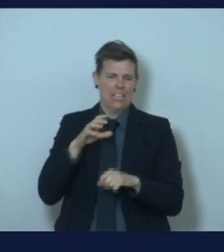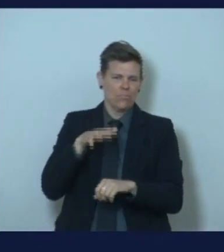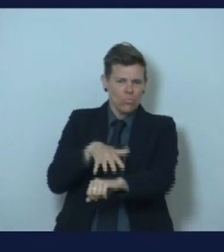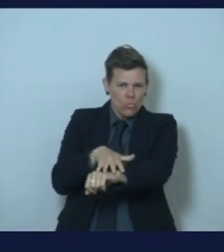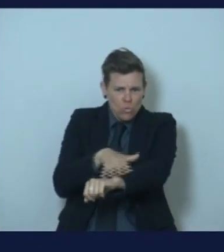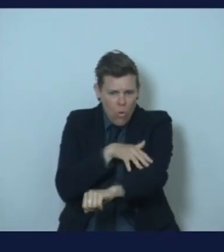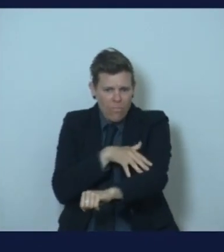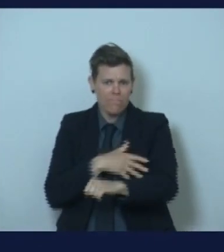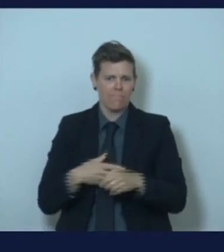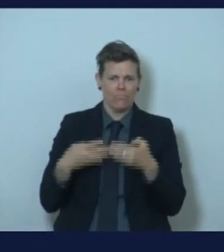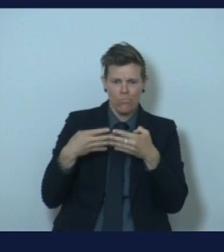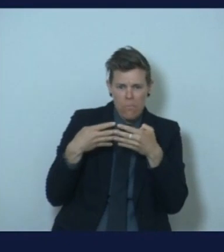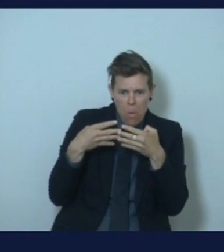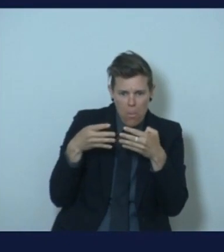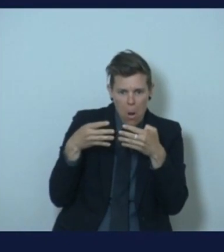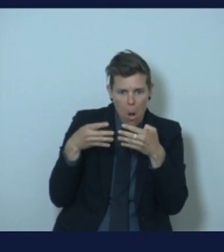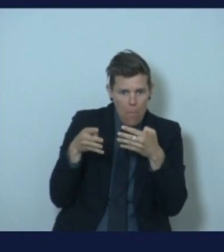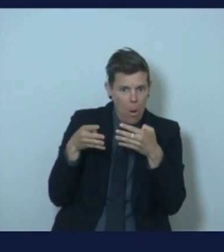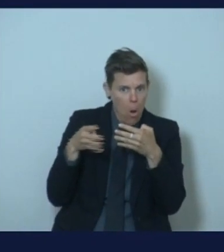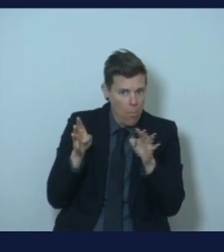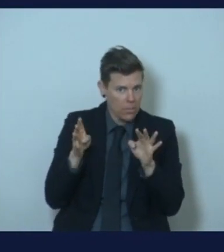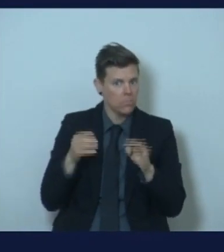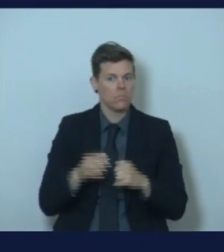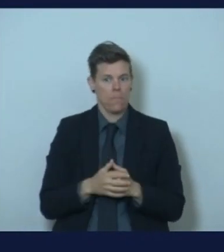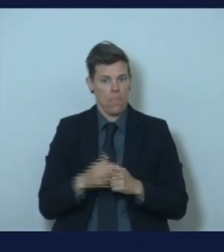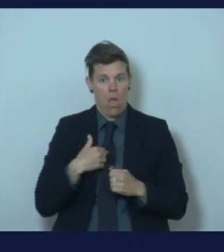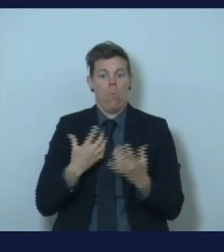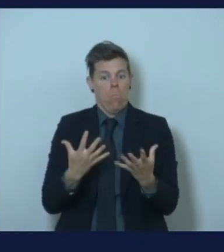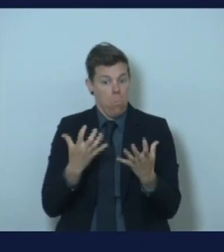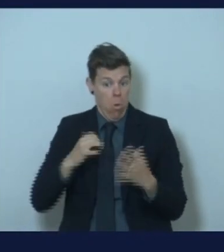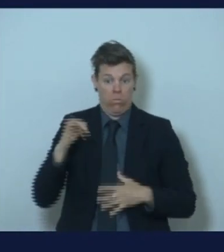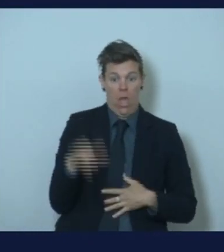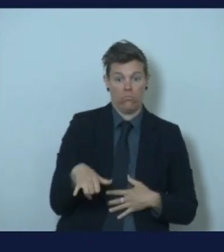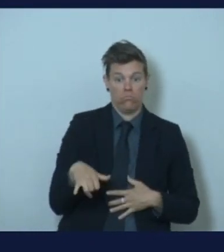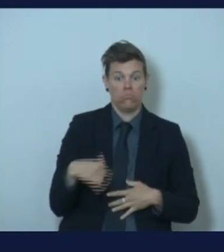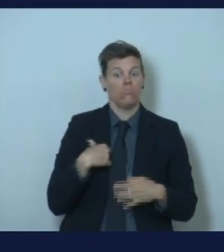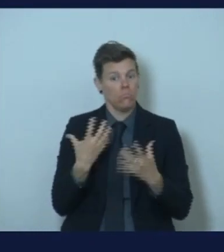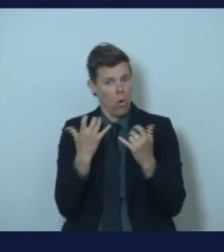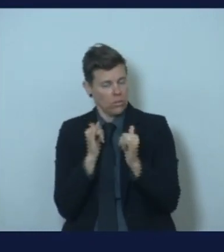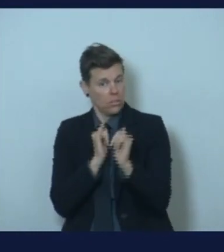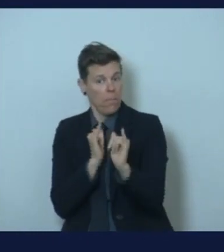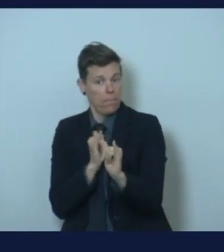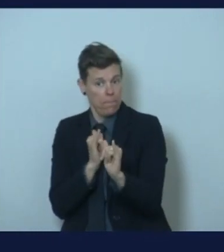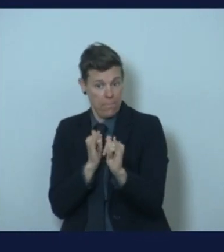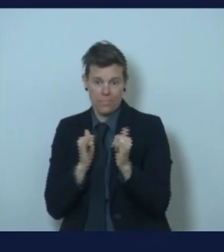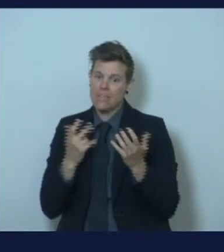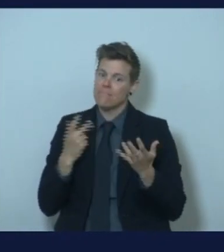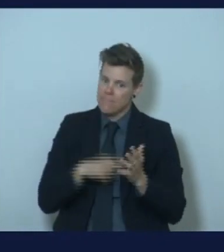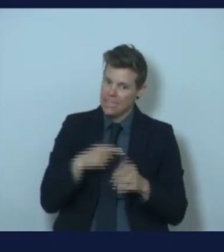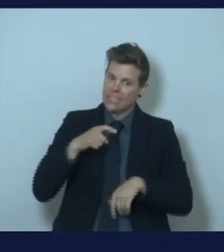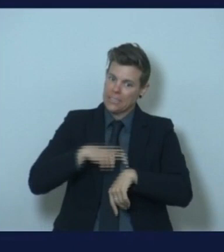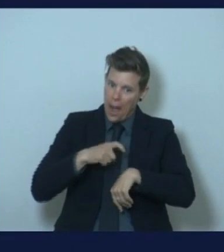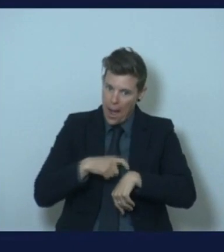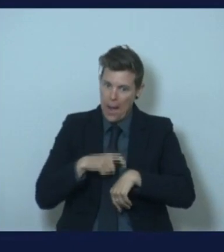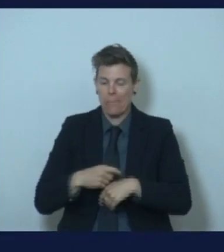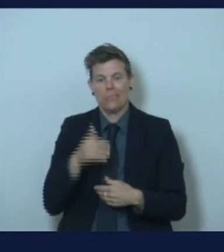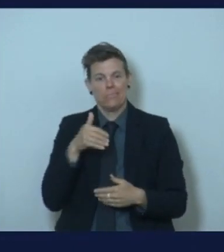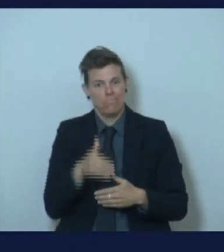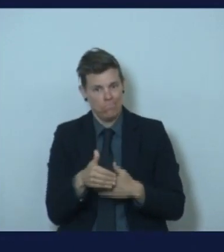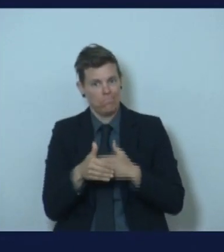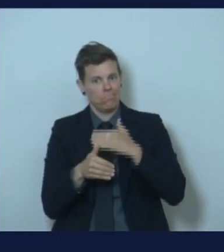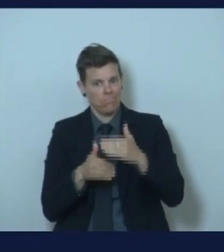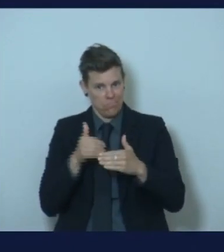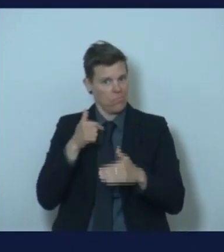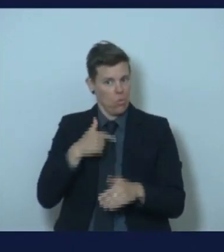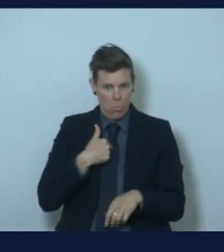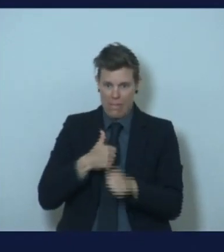getting there thanks to you. All right, and we're following the public health data, right? I'm not looking at Arizona, I'm not looking at